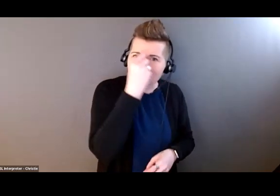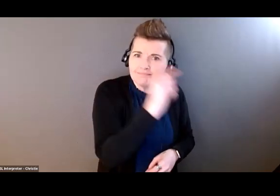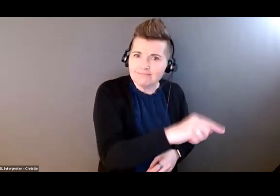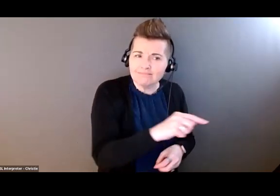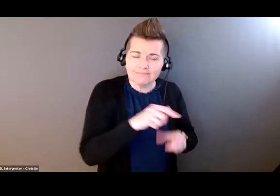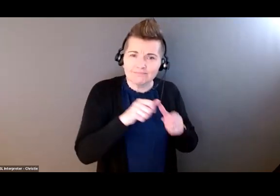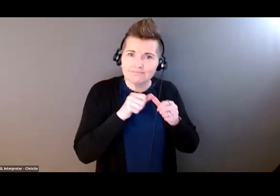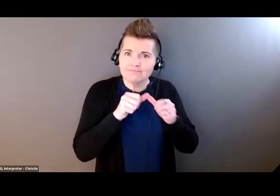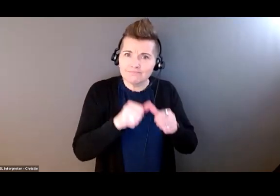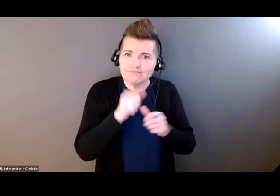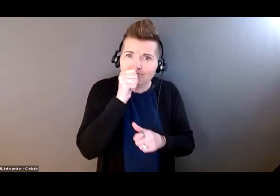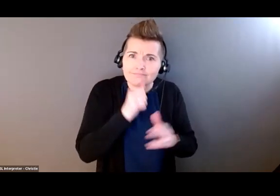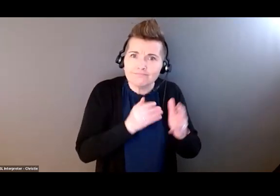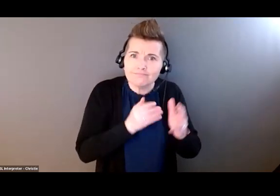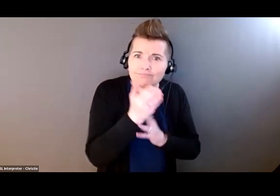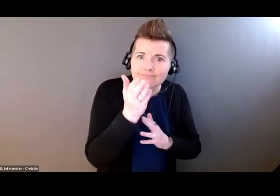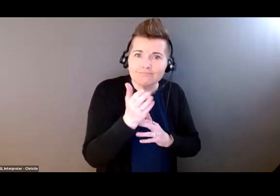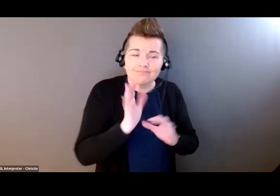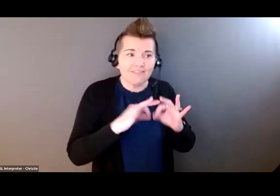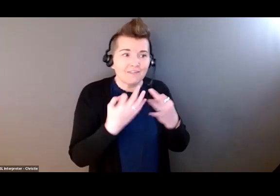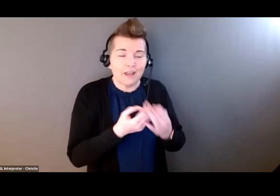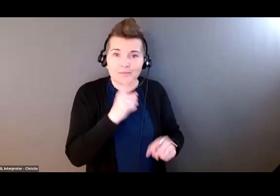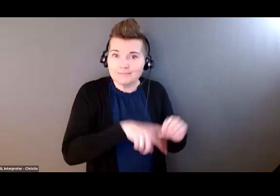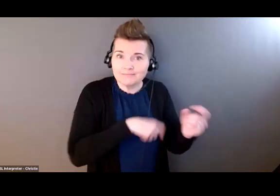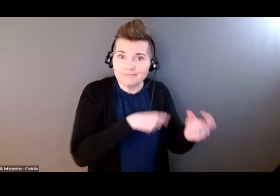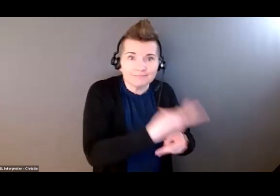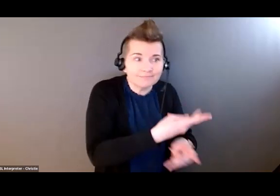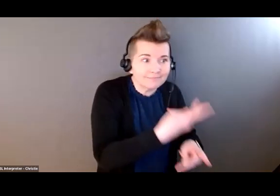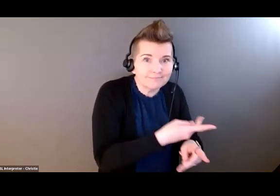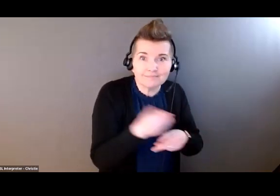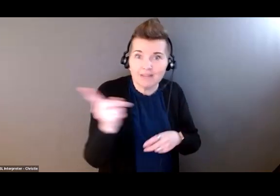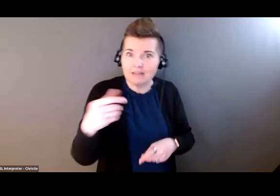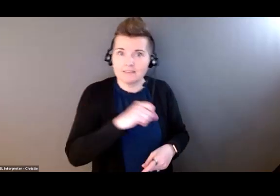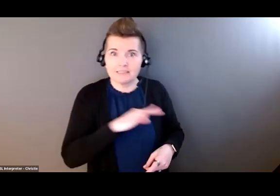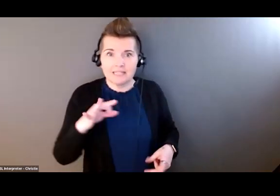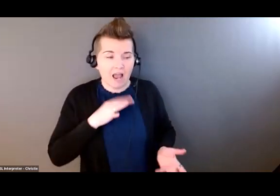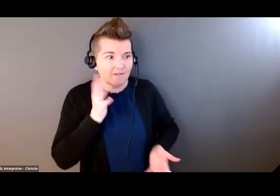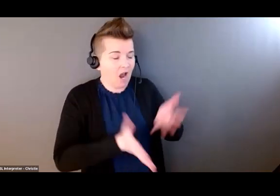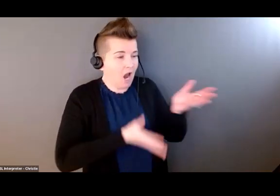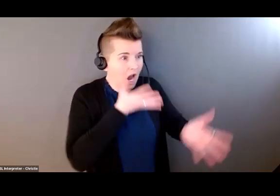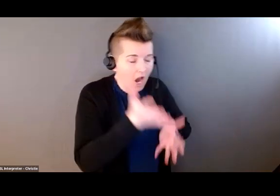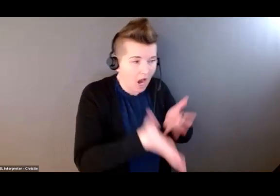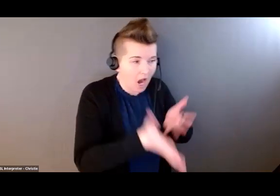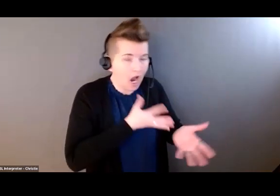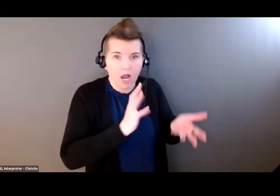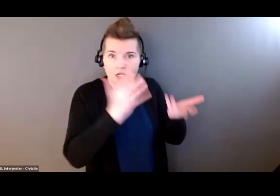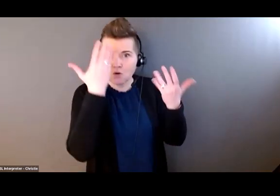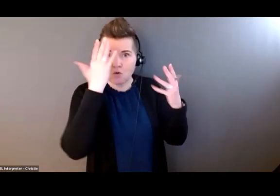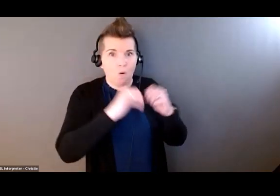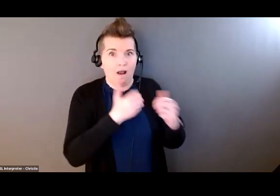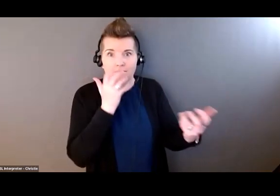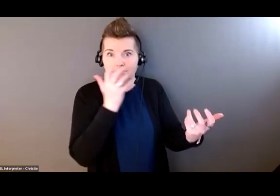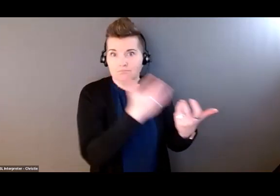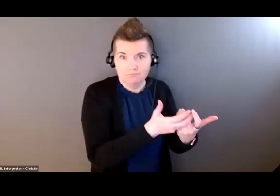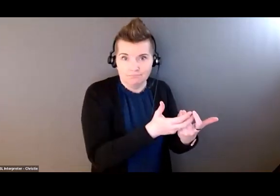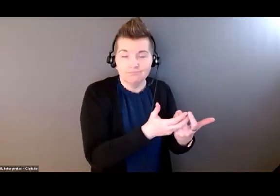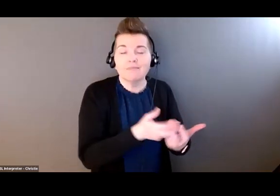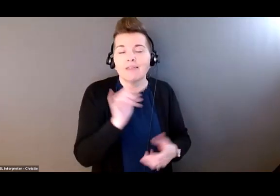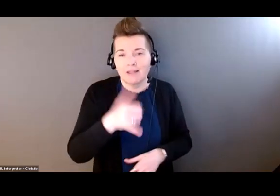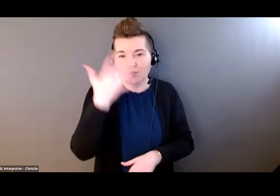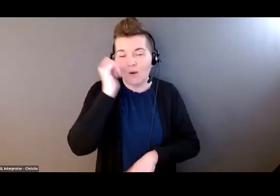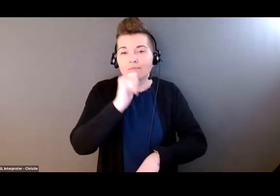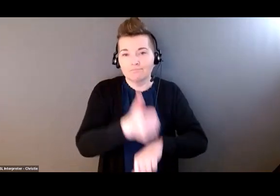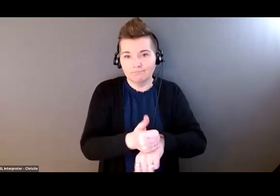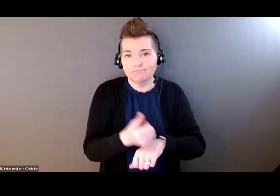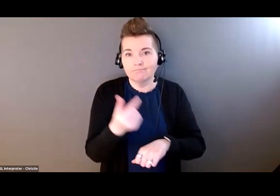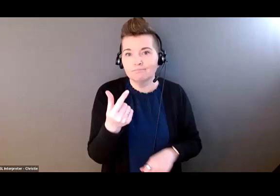the person who is dying, for their loved ones in their community, and for the staff trying to care for them from places that were not meant to